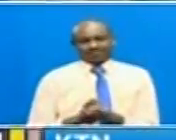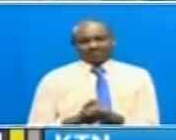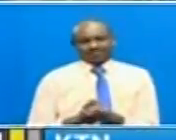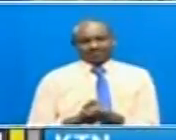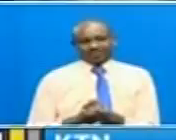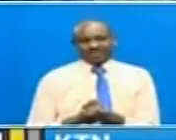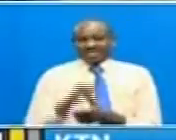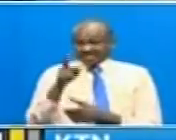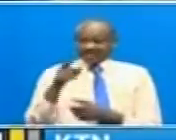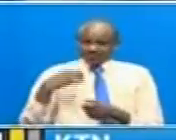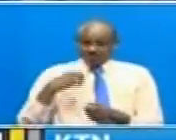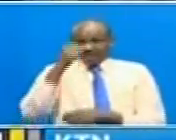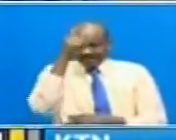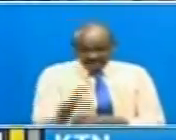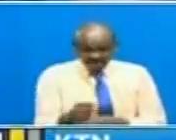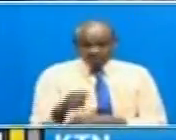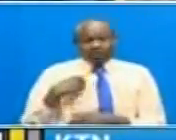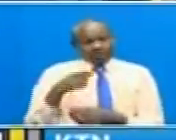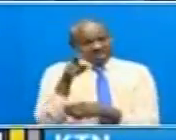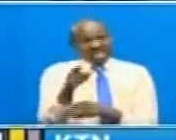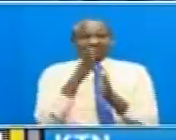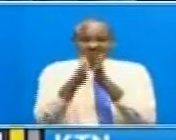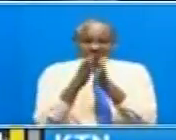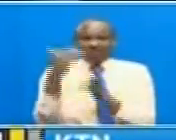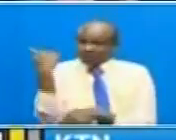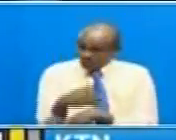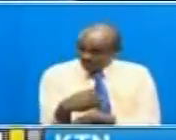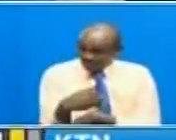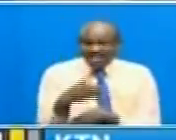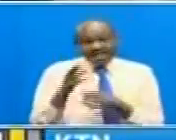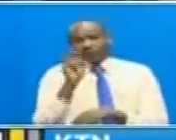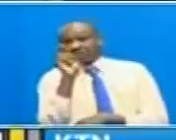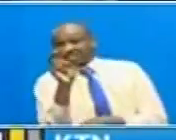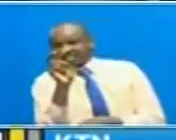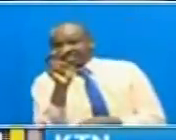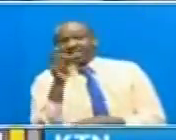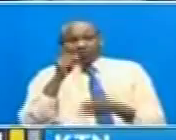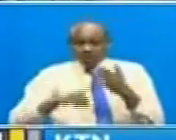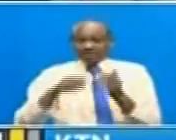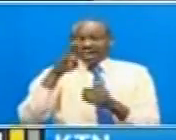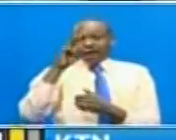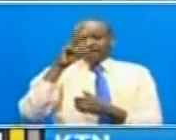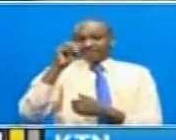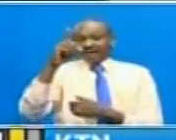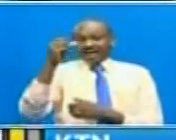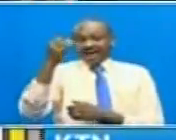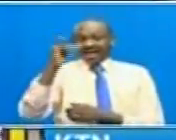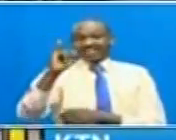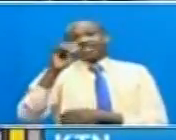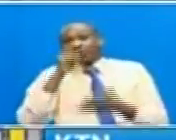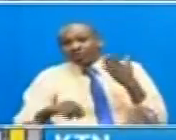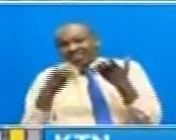The train ride from Kajiado to Lake Magadi has just come to an end. Let's now see what Lake Magadi has to